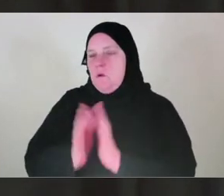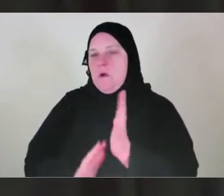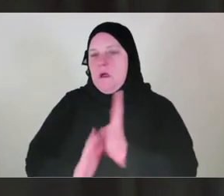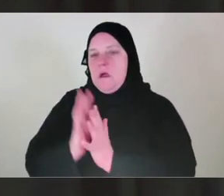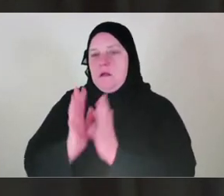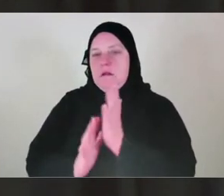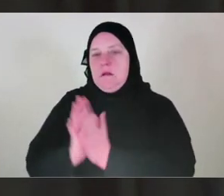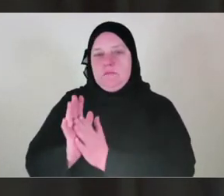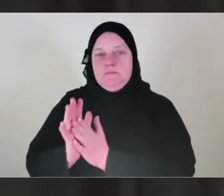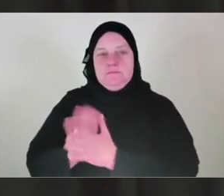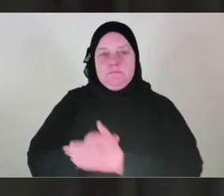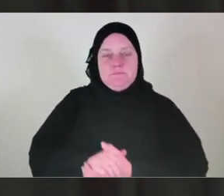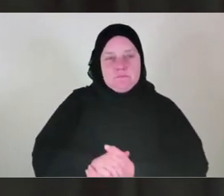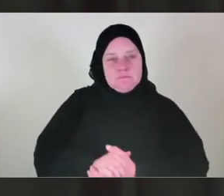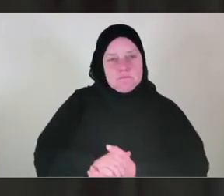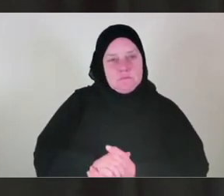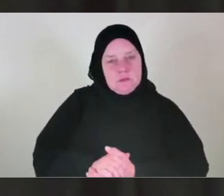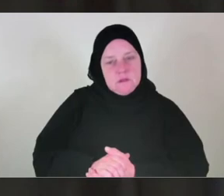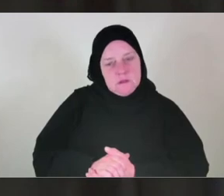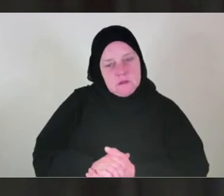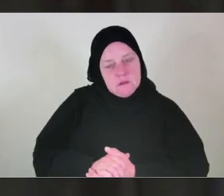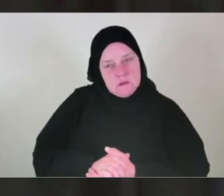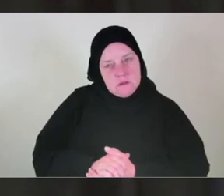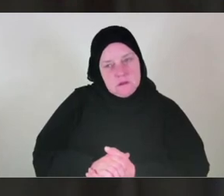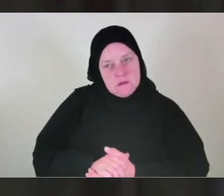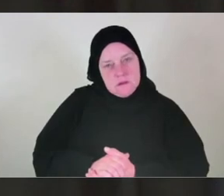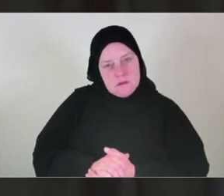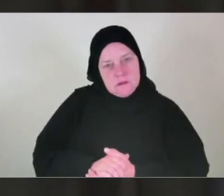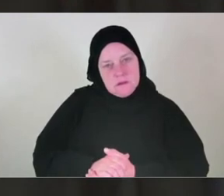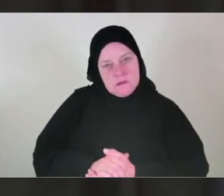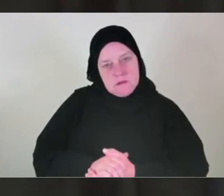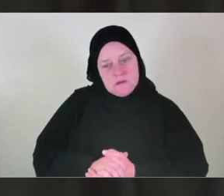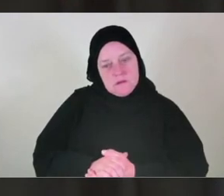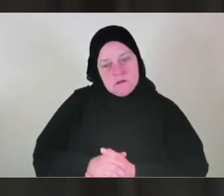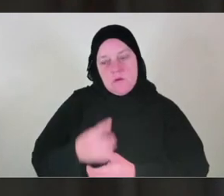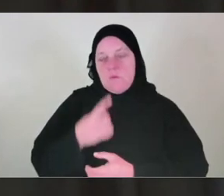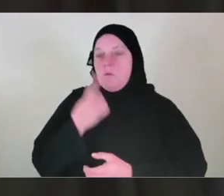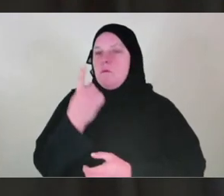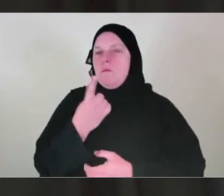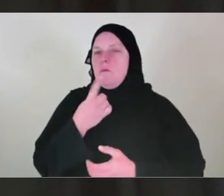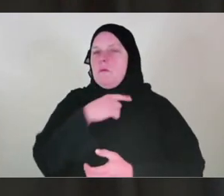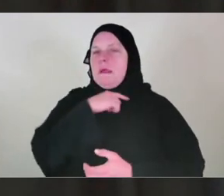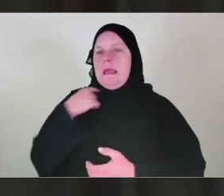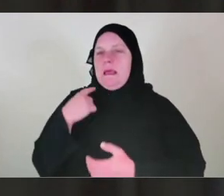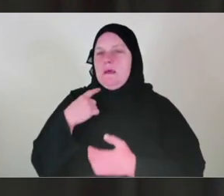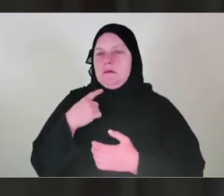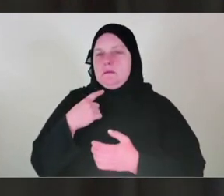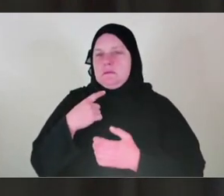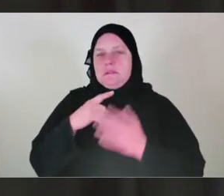triumvirate. Three conspirators together. One,